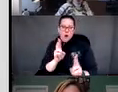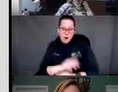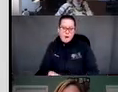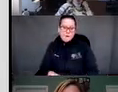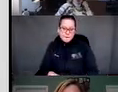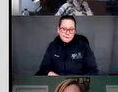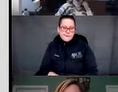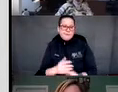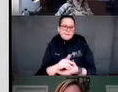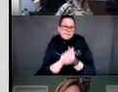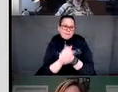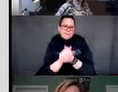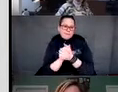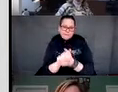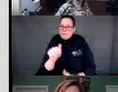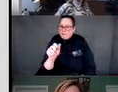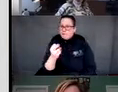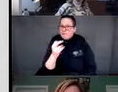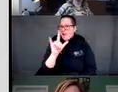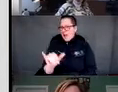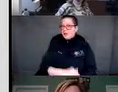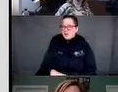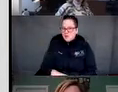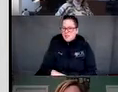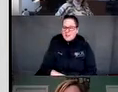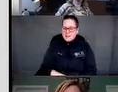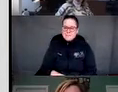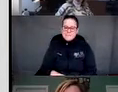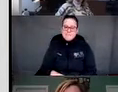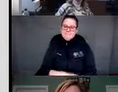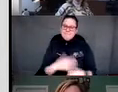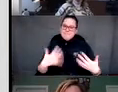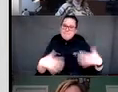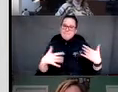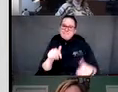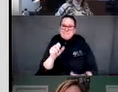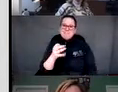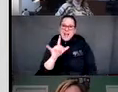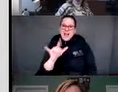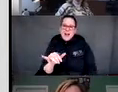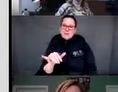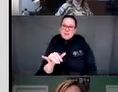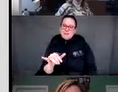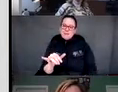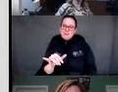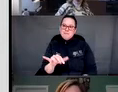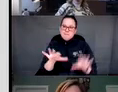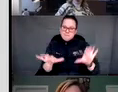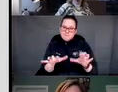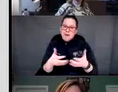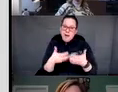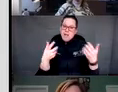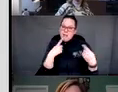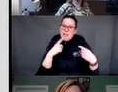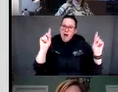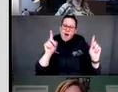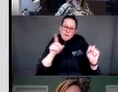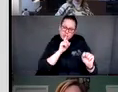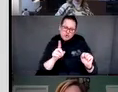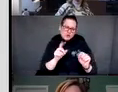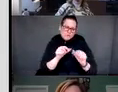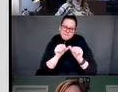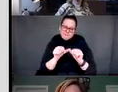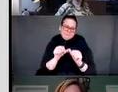want to congratulate Ashley, and certainly she has achieved a lot, and I'm sure will continue